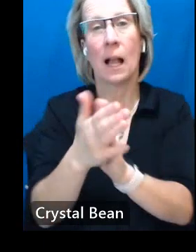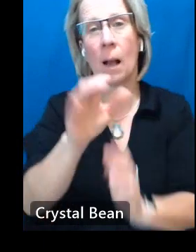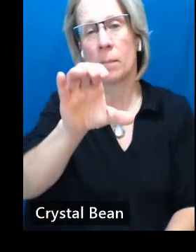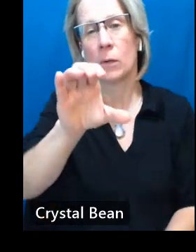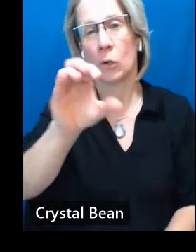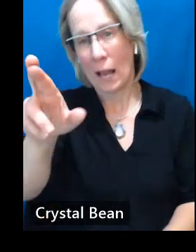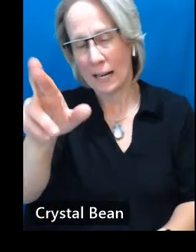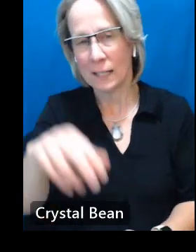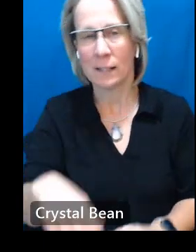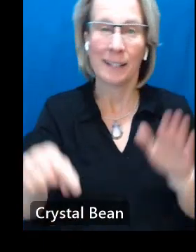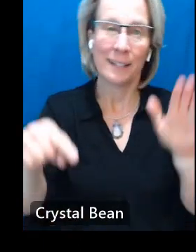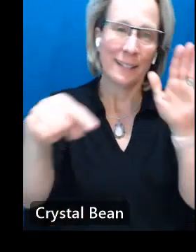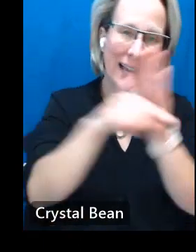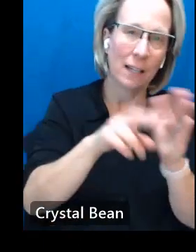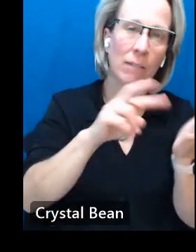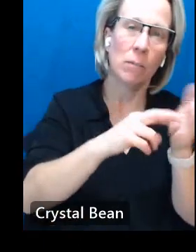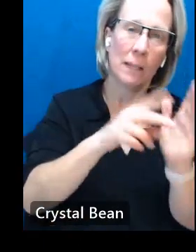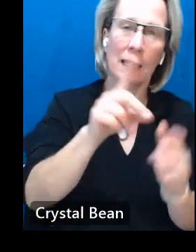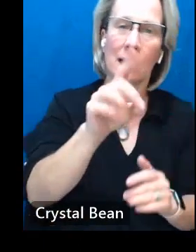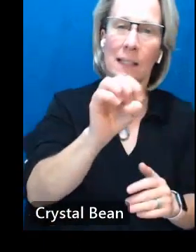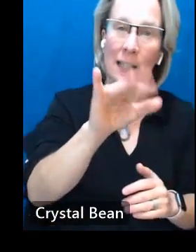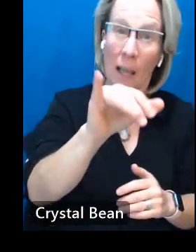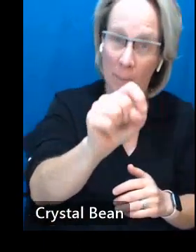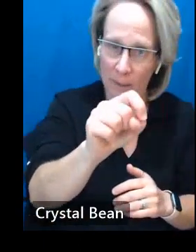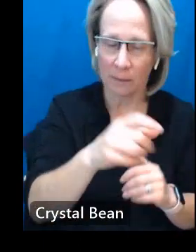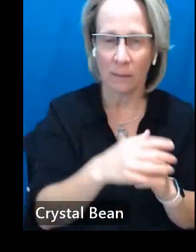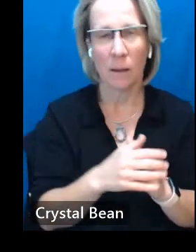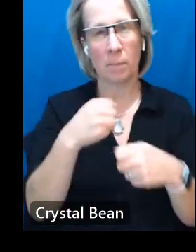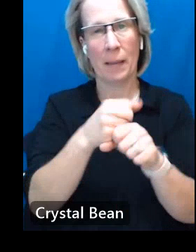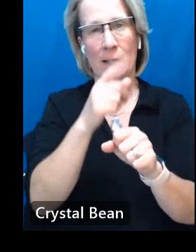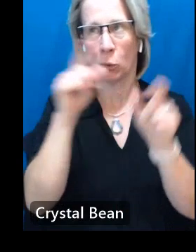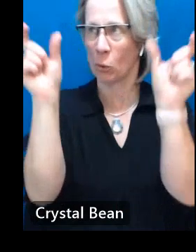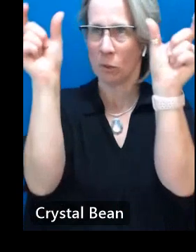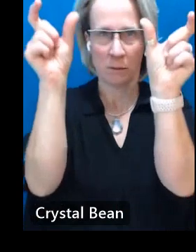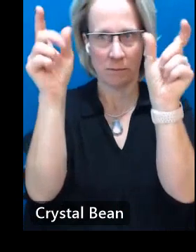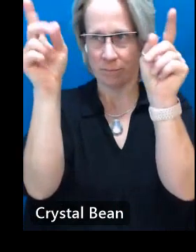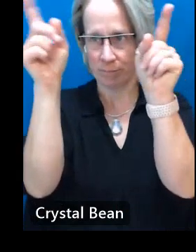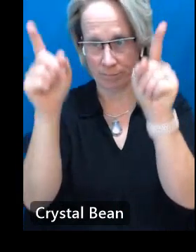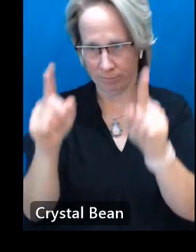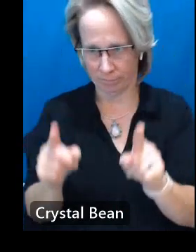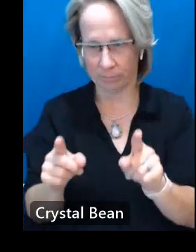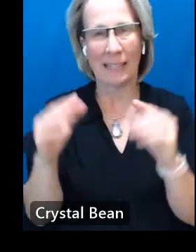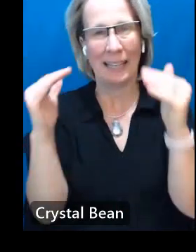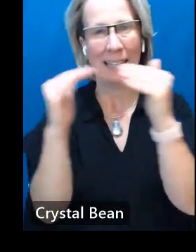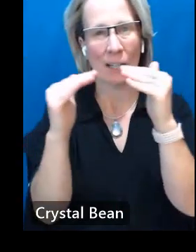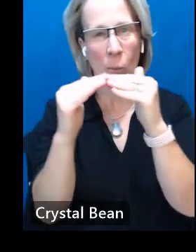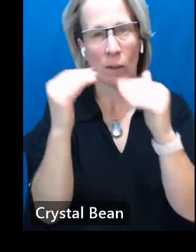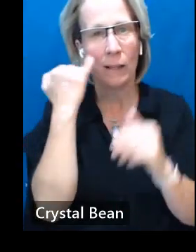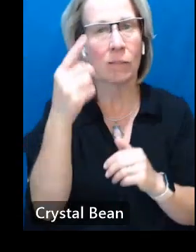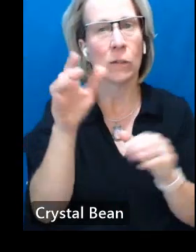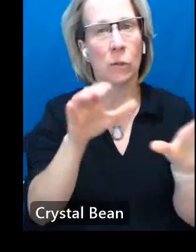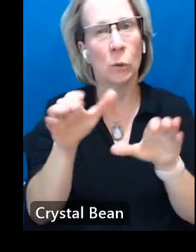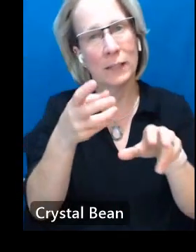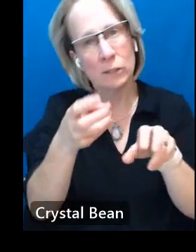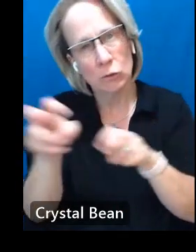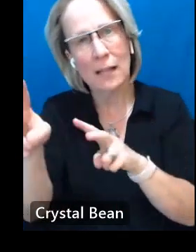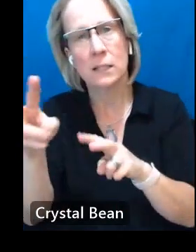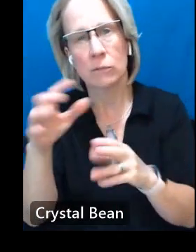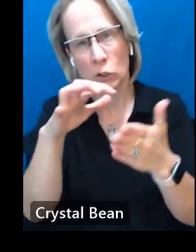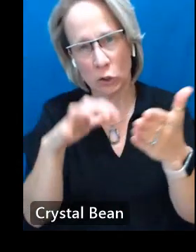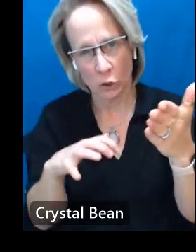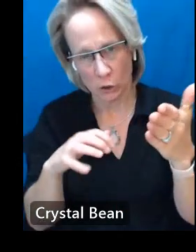debits, and then make sure your debits and credits, of course, equal if you're doing a transfer journal. Of course, a lot